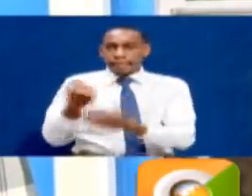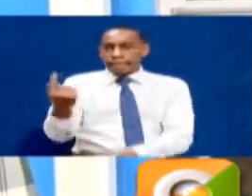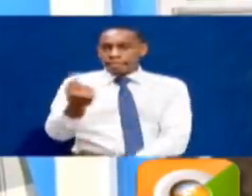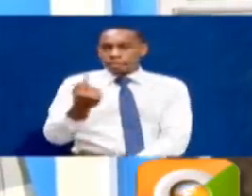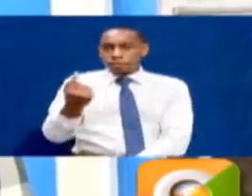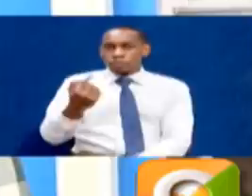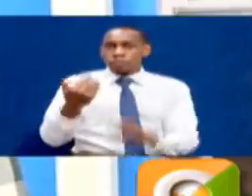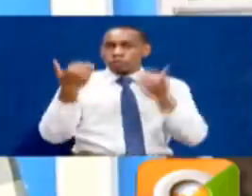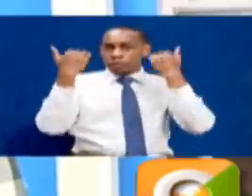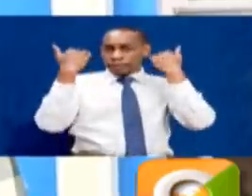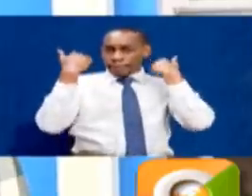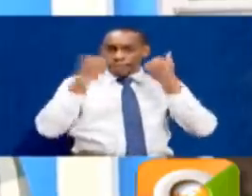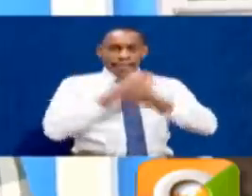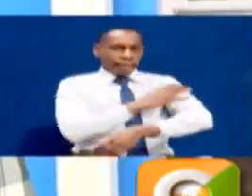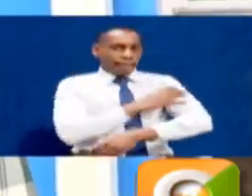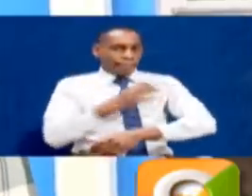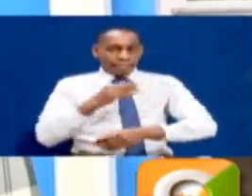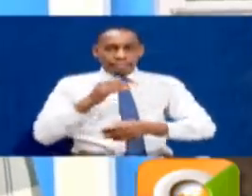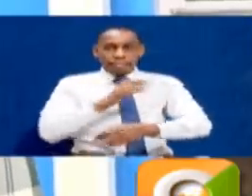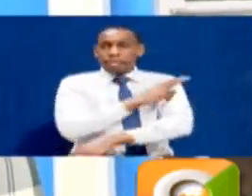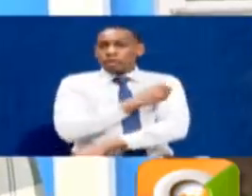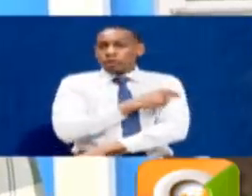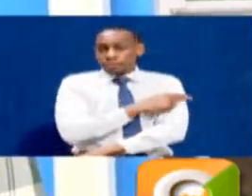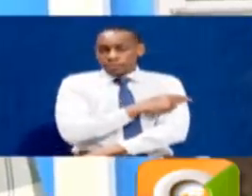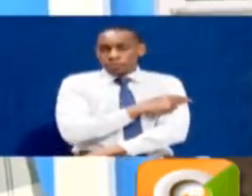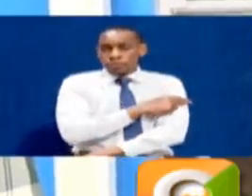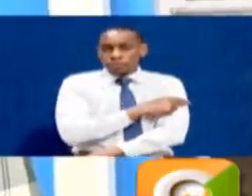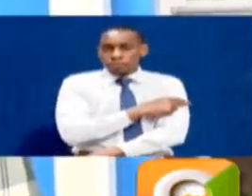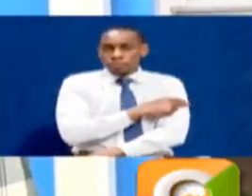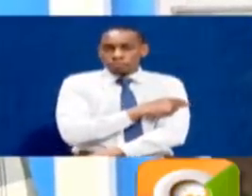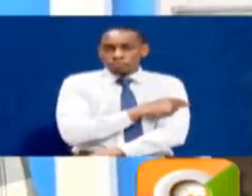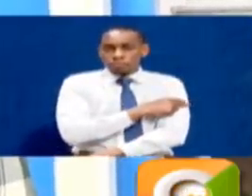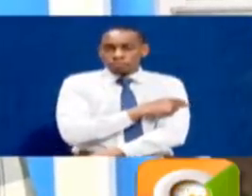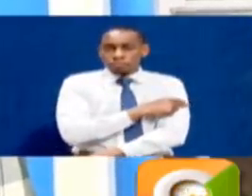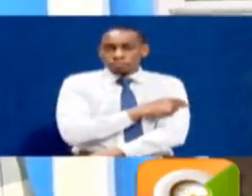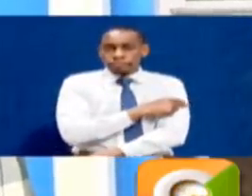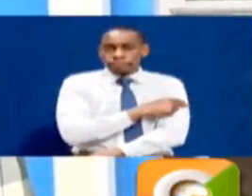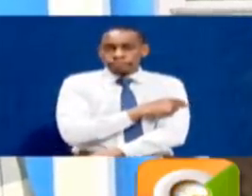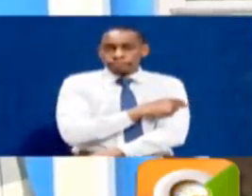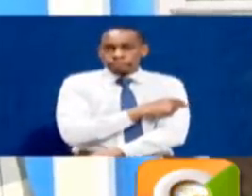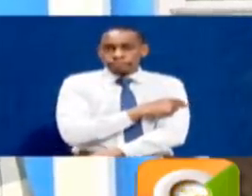isolation bed capacity hospitals or